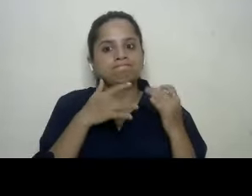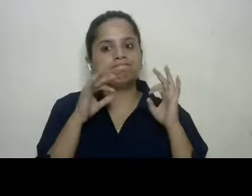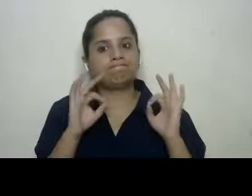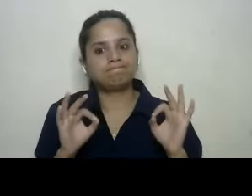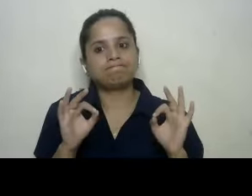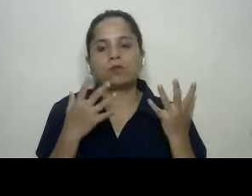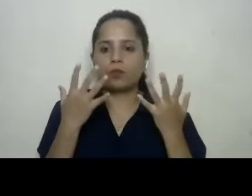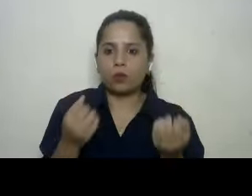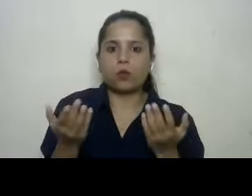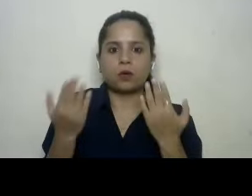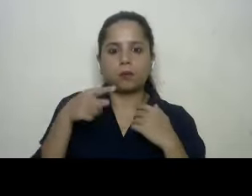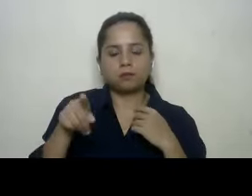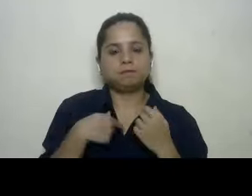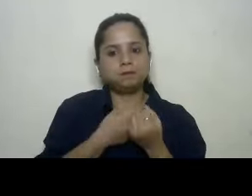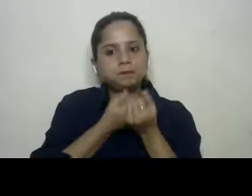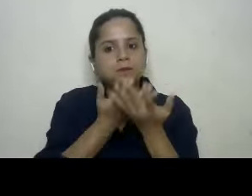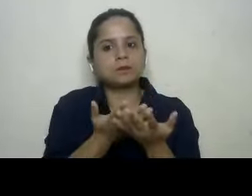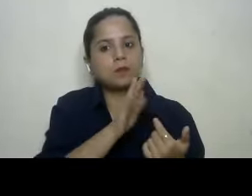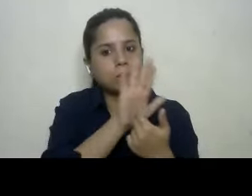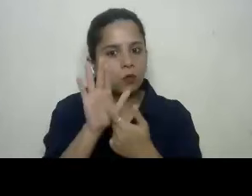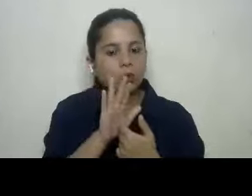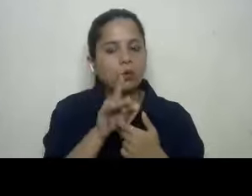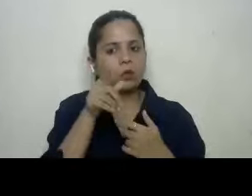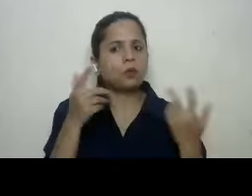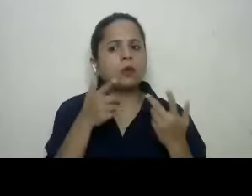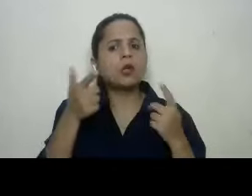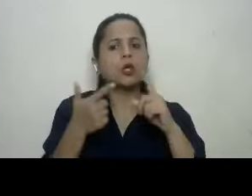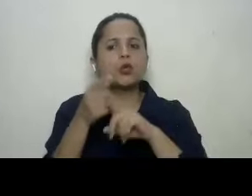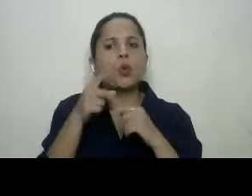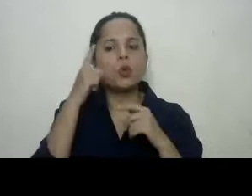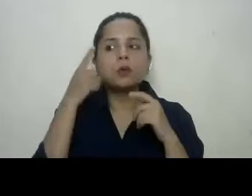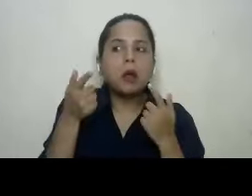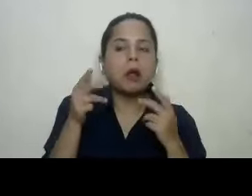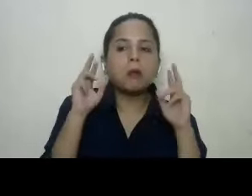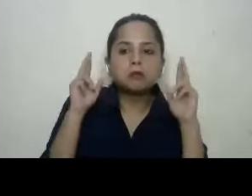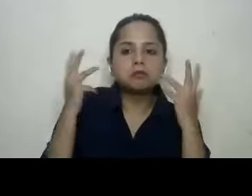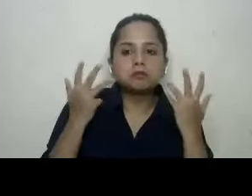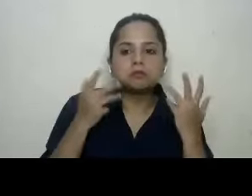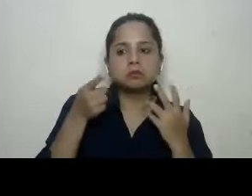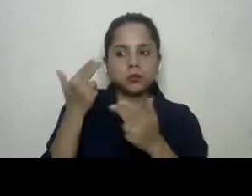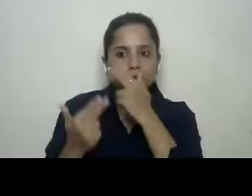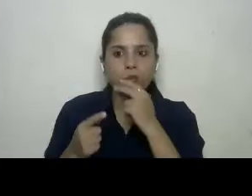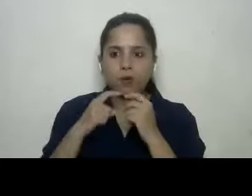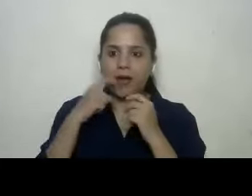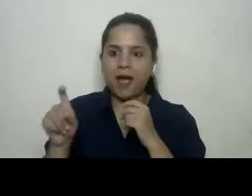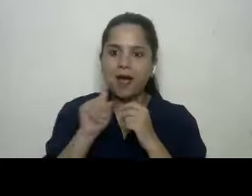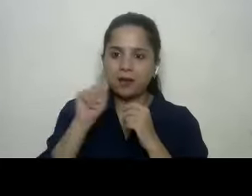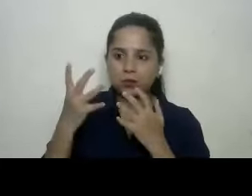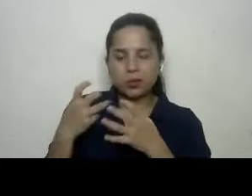to come out in the story. So you have to give what tone you are expecting the story that you've asked it to create to be